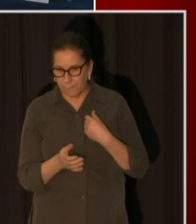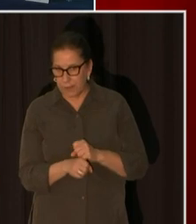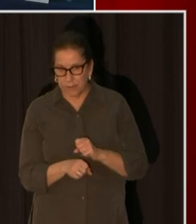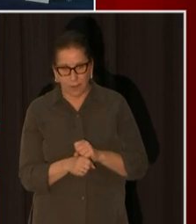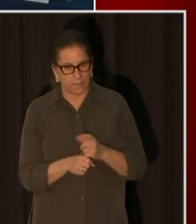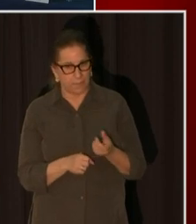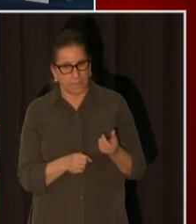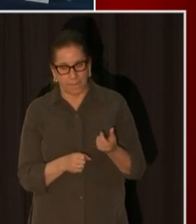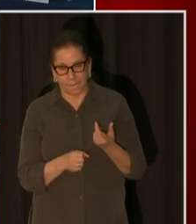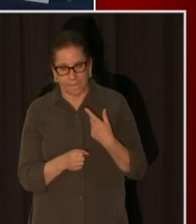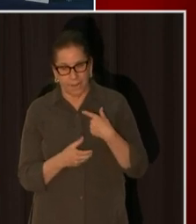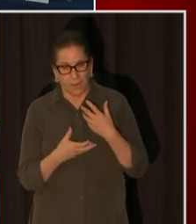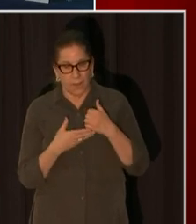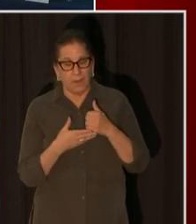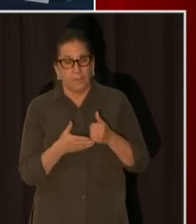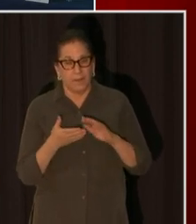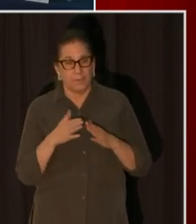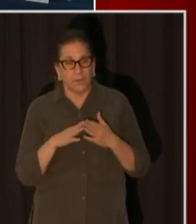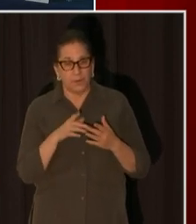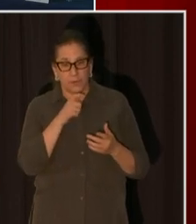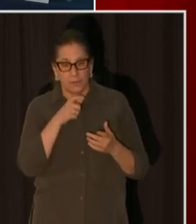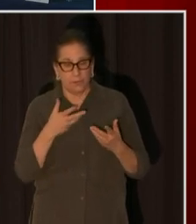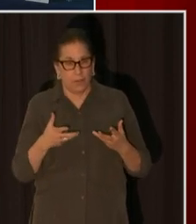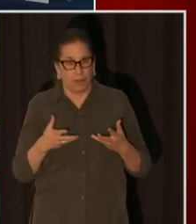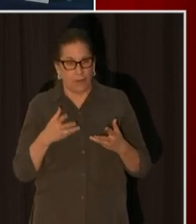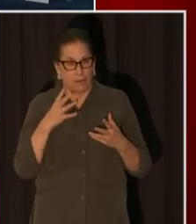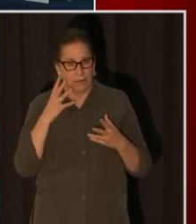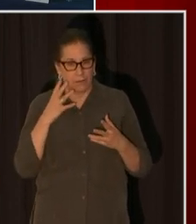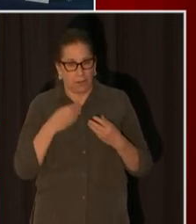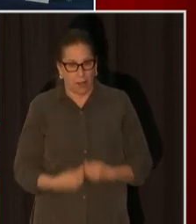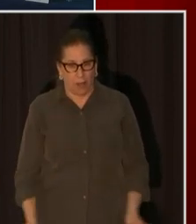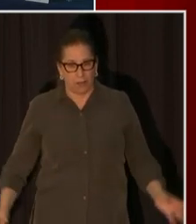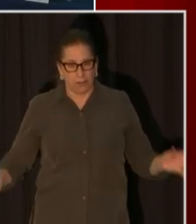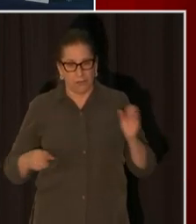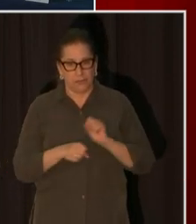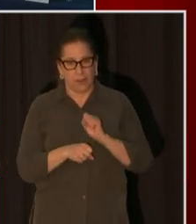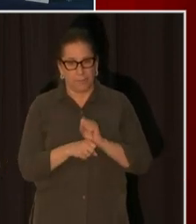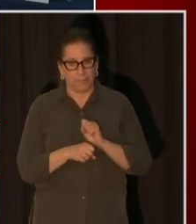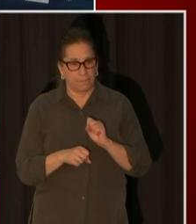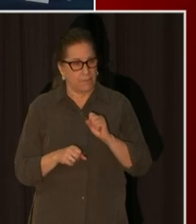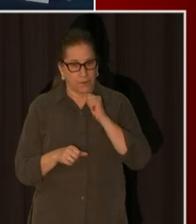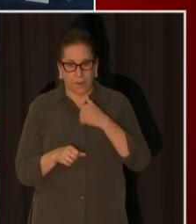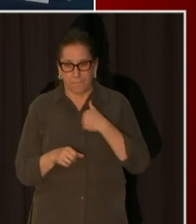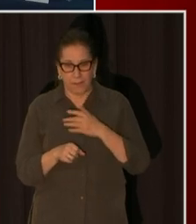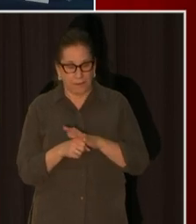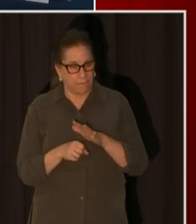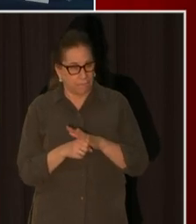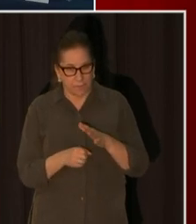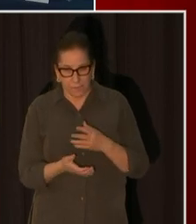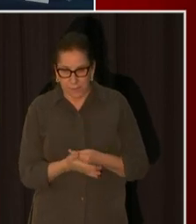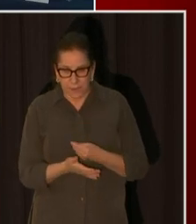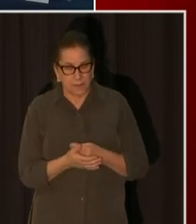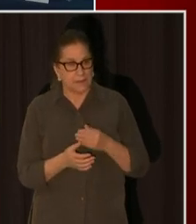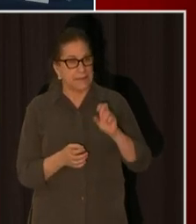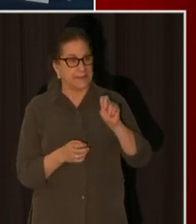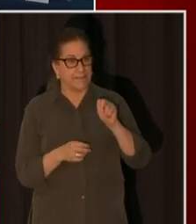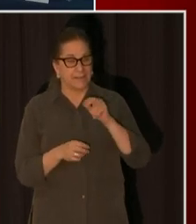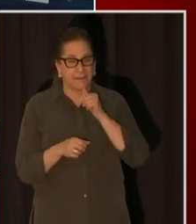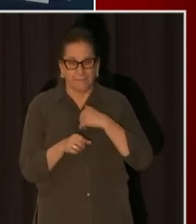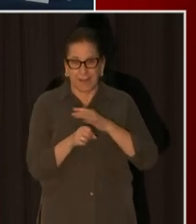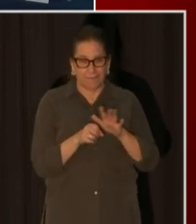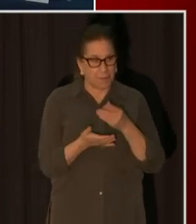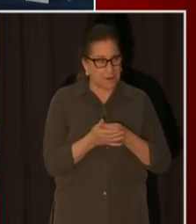so definitely applying for funding outside of government. There are a lot of foundations and organizations and corporations